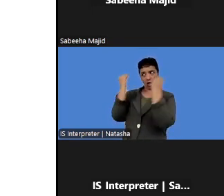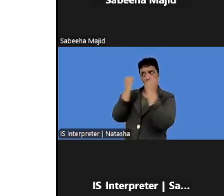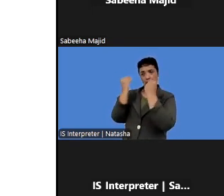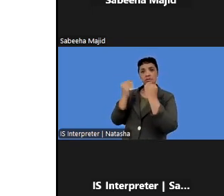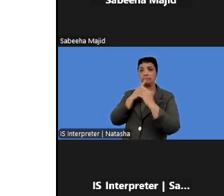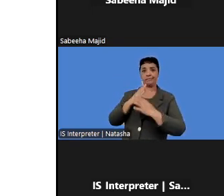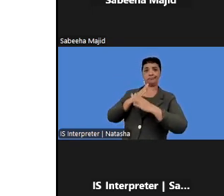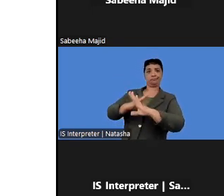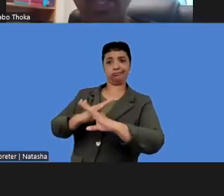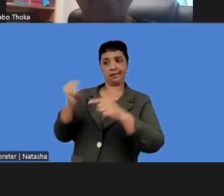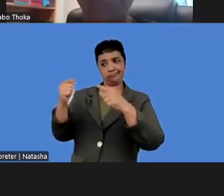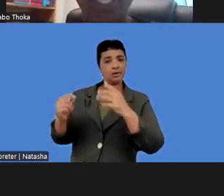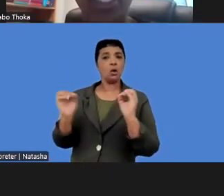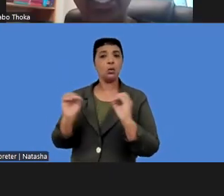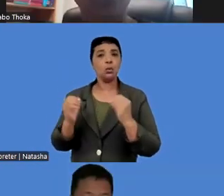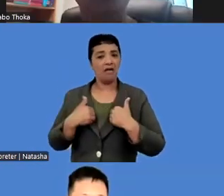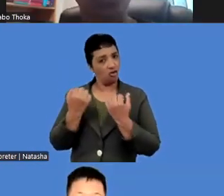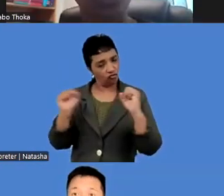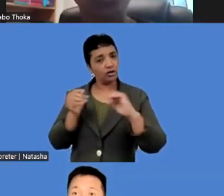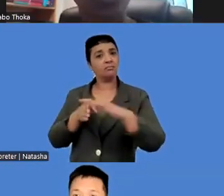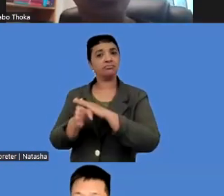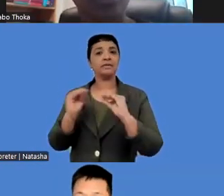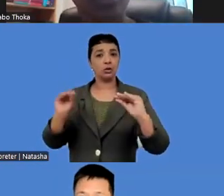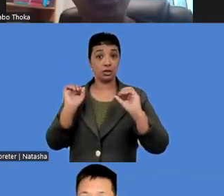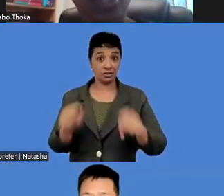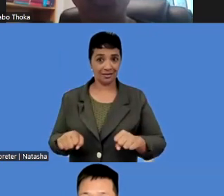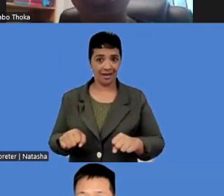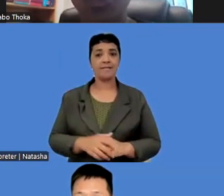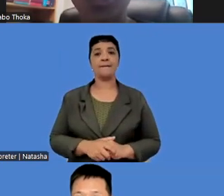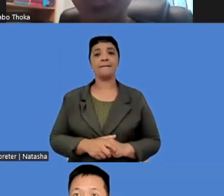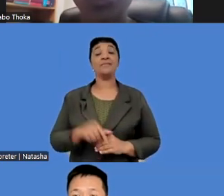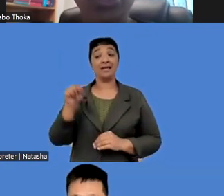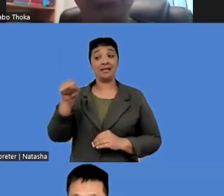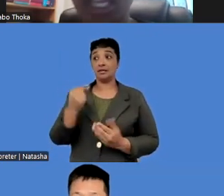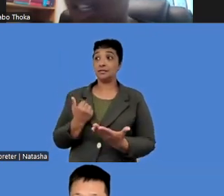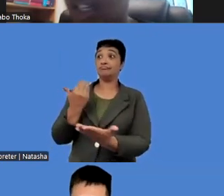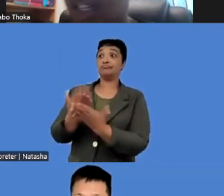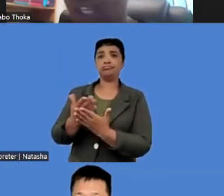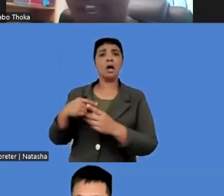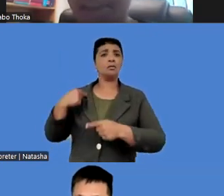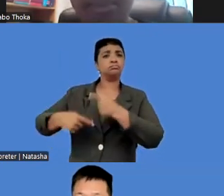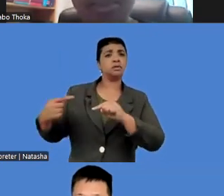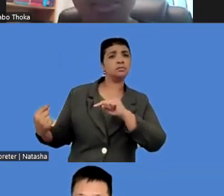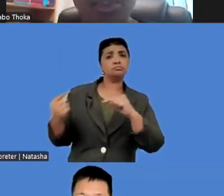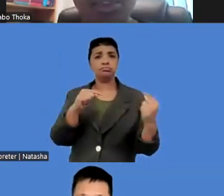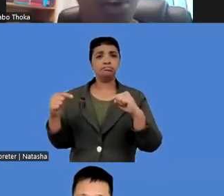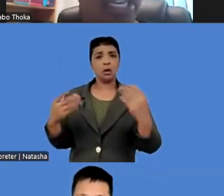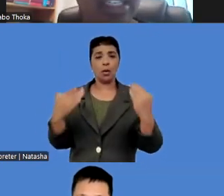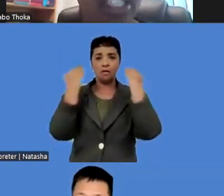conditions attached to it. And again, this was an argument that was continuously made